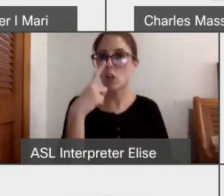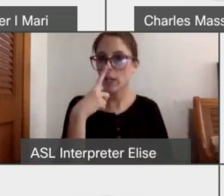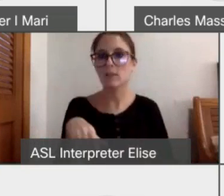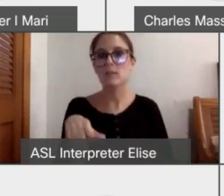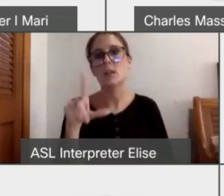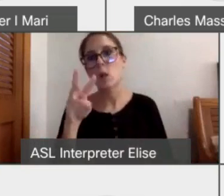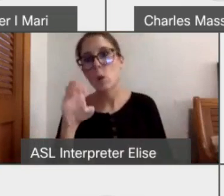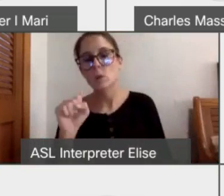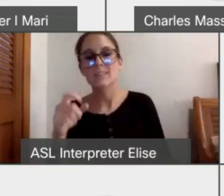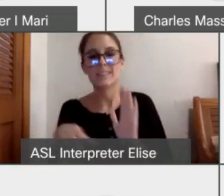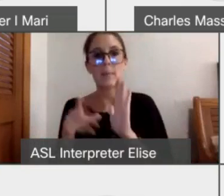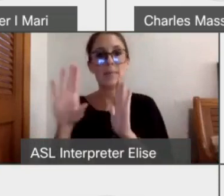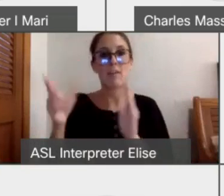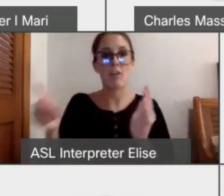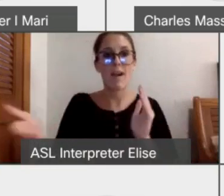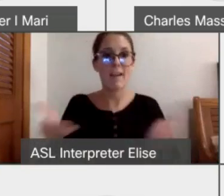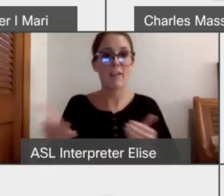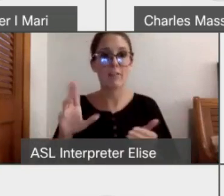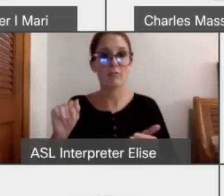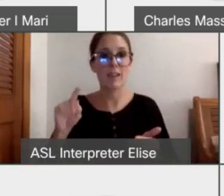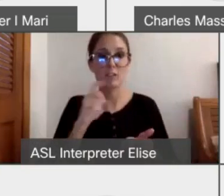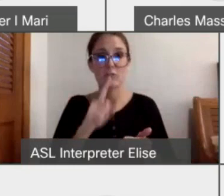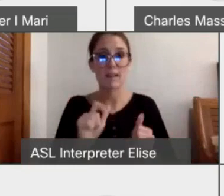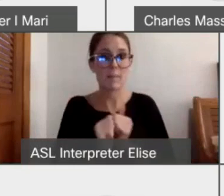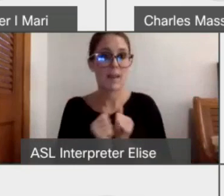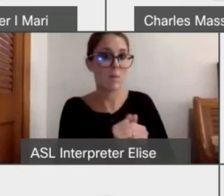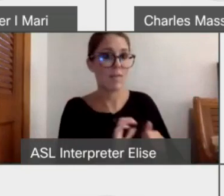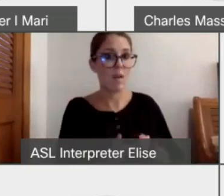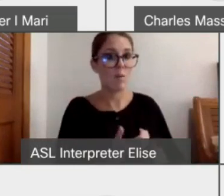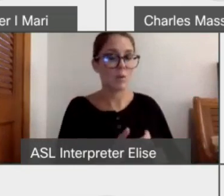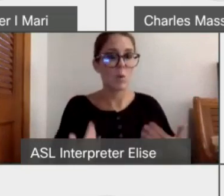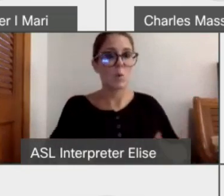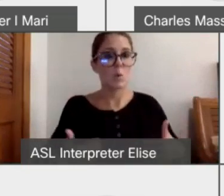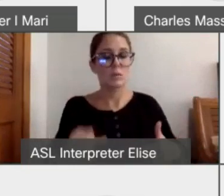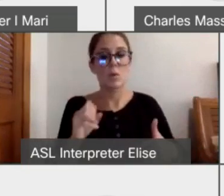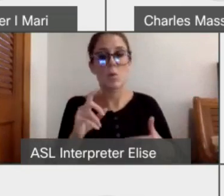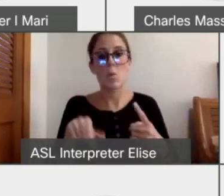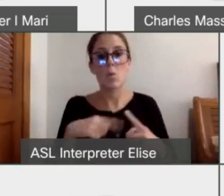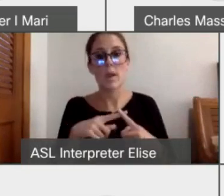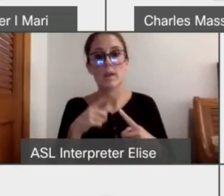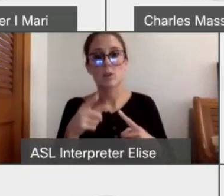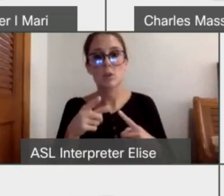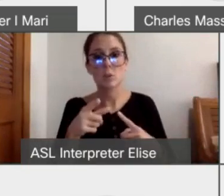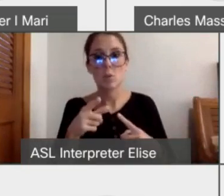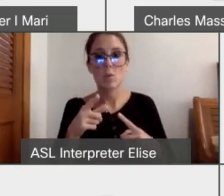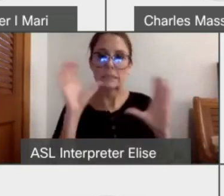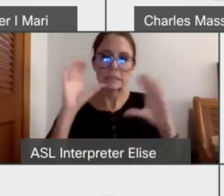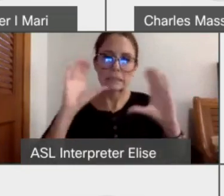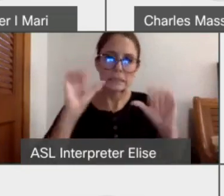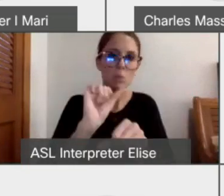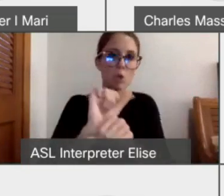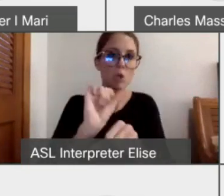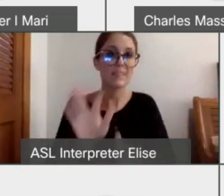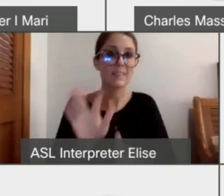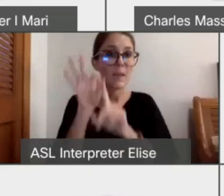I mean, sometimes their hiring rates are very competitive with ours. And so when you're on the job market, and especially